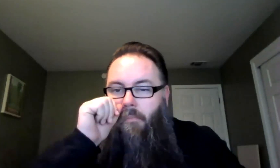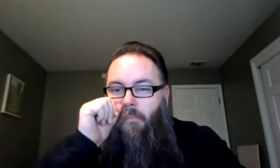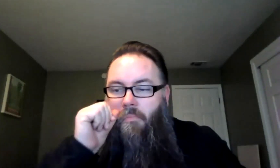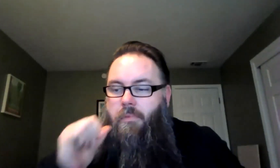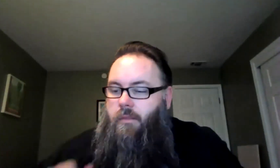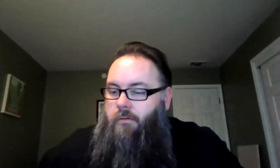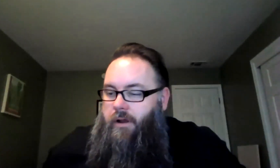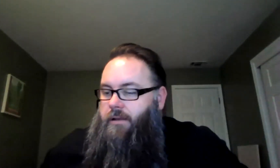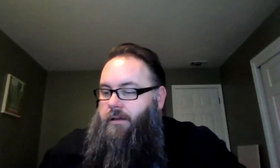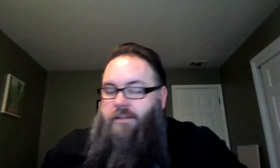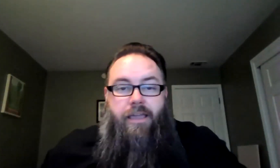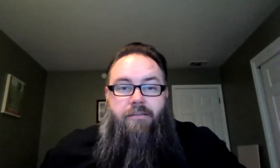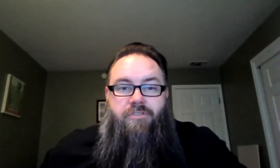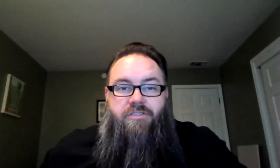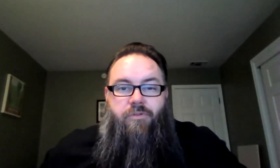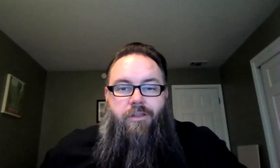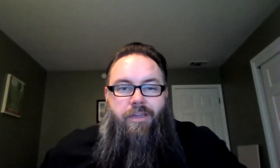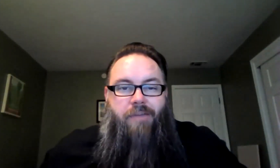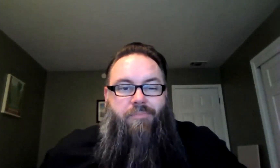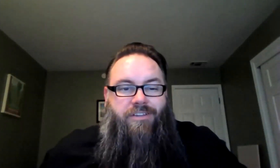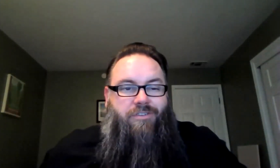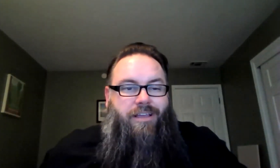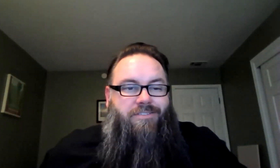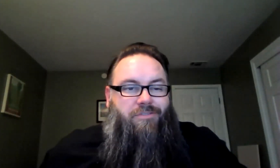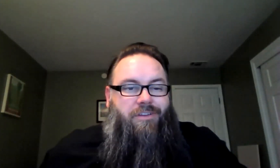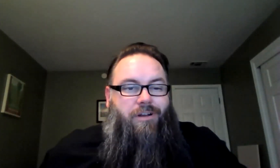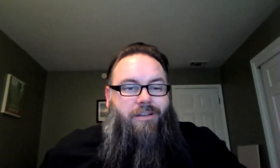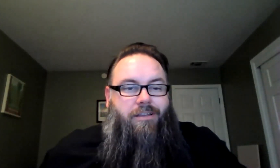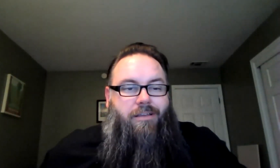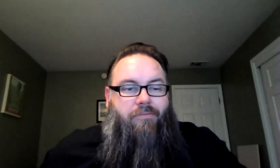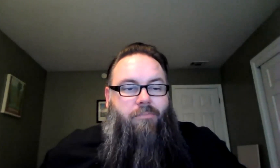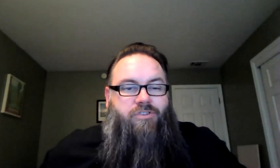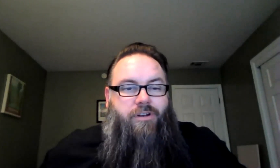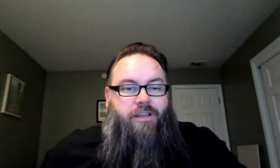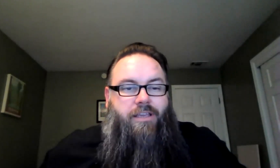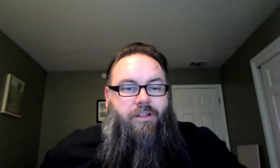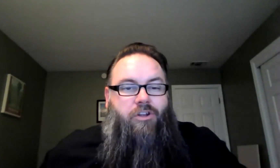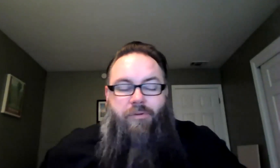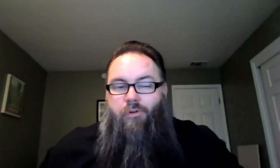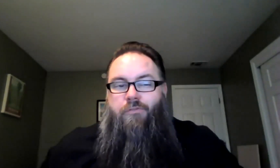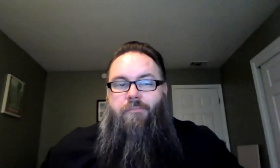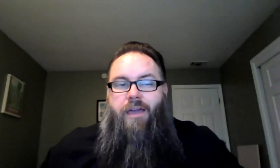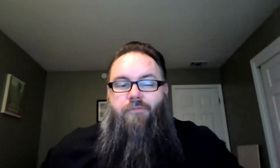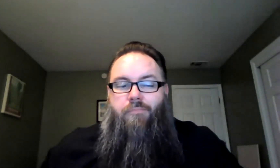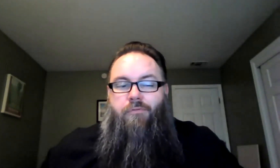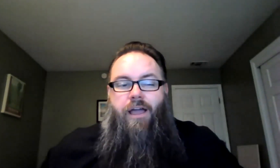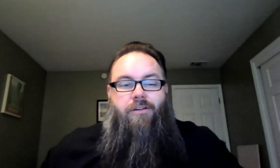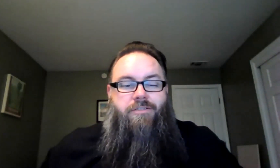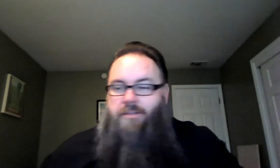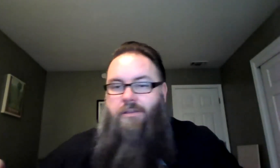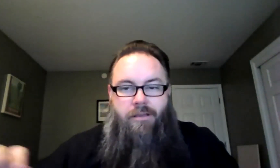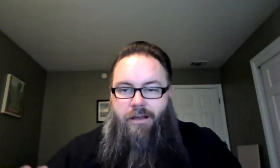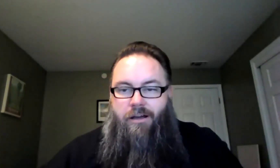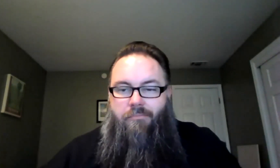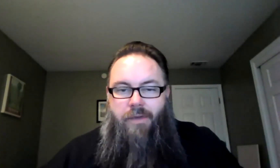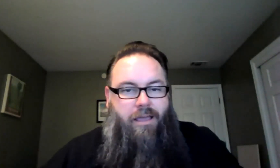Absolutely. All right. Again, you know, it came up yesterday. Certainly wanted to have an opportunity to get a little bit more feedback from